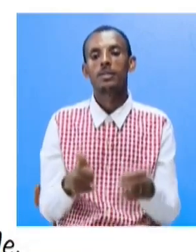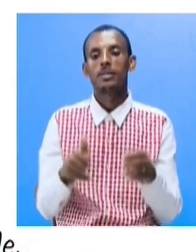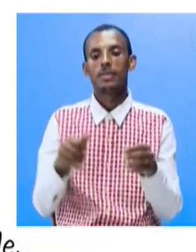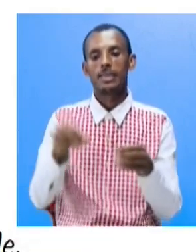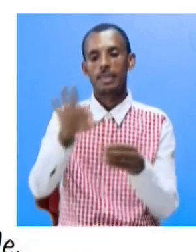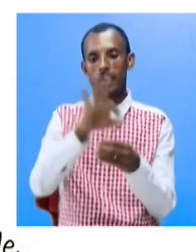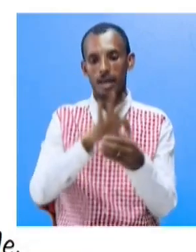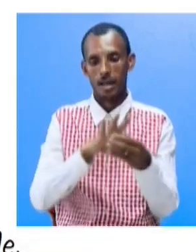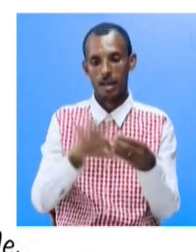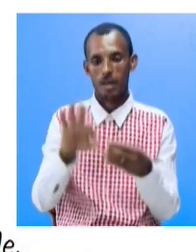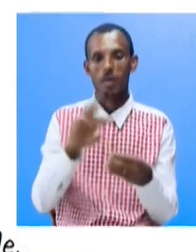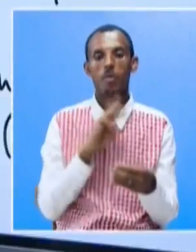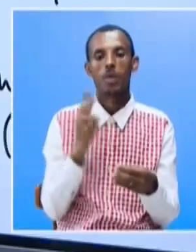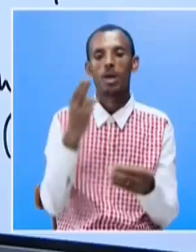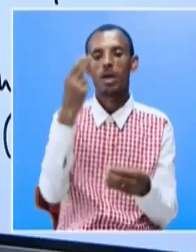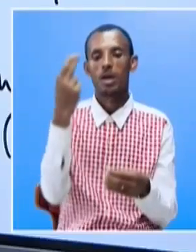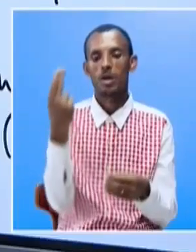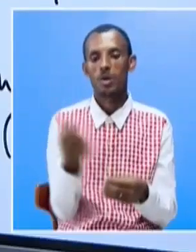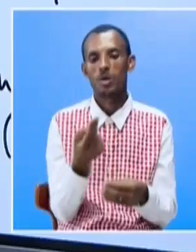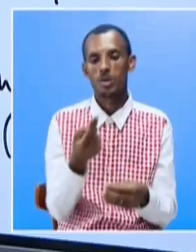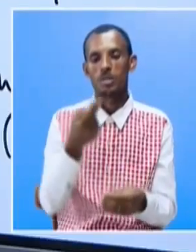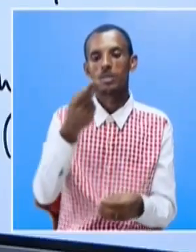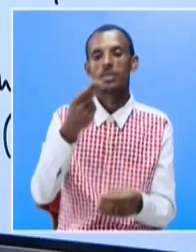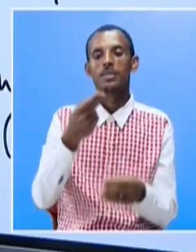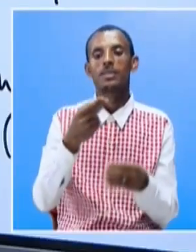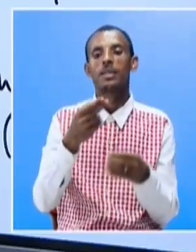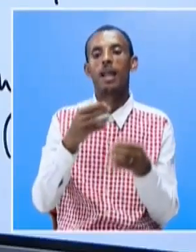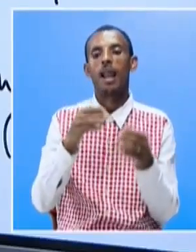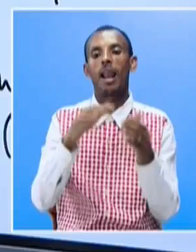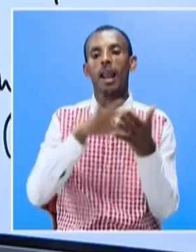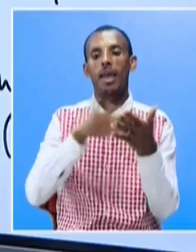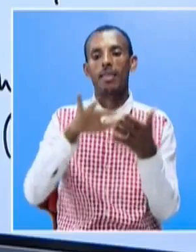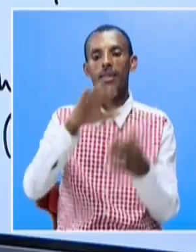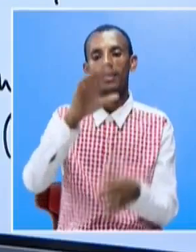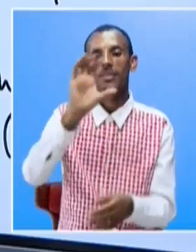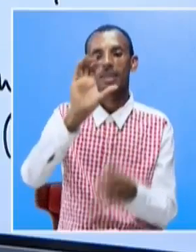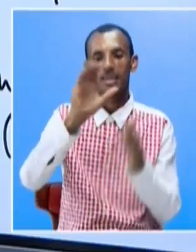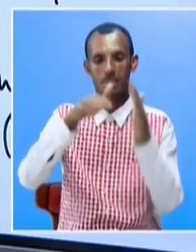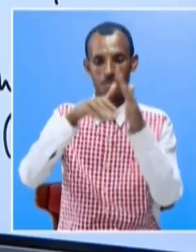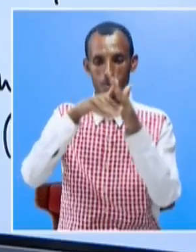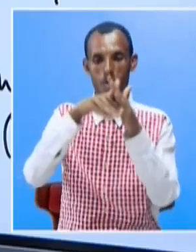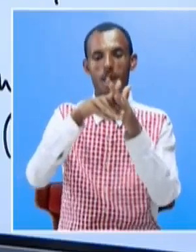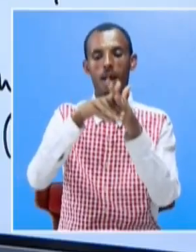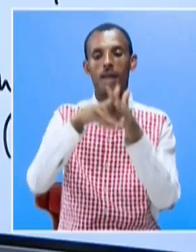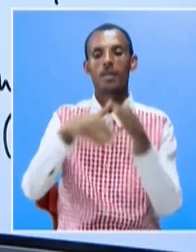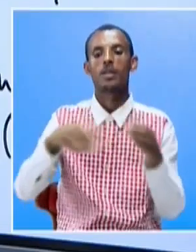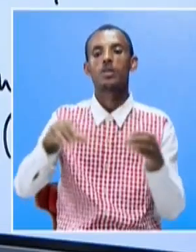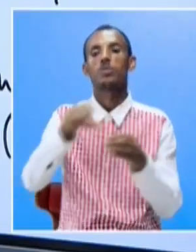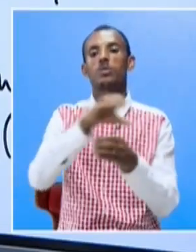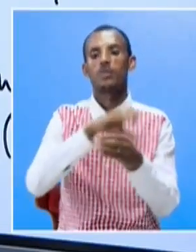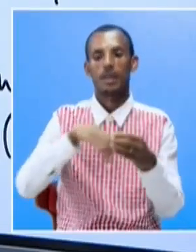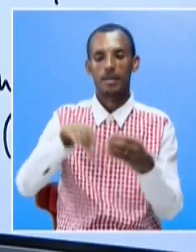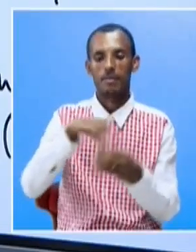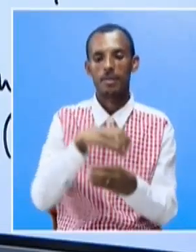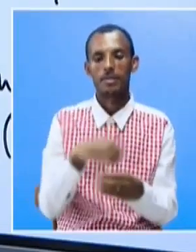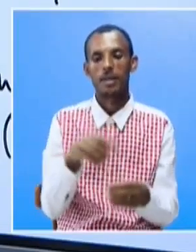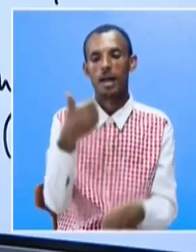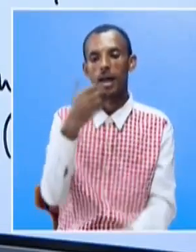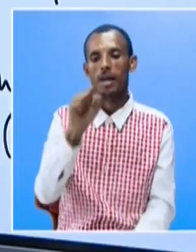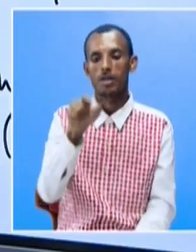So we can use letter C to symbolically denote the circumference. So as we